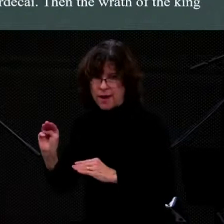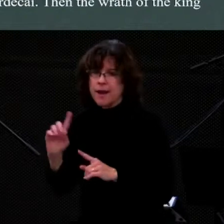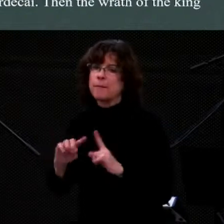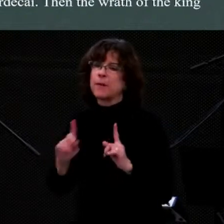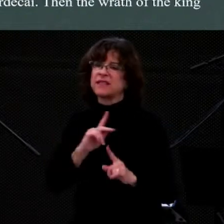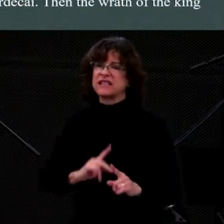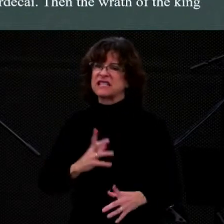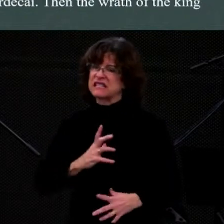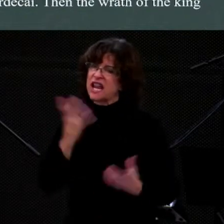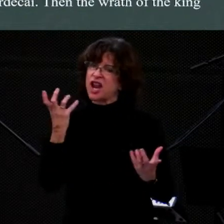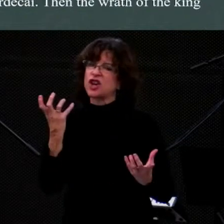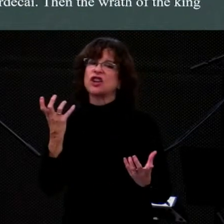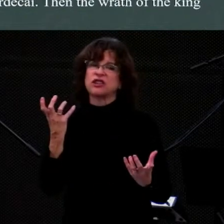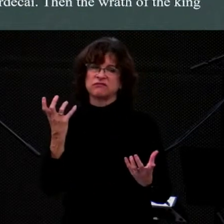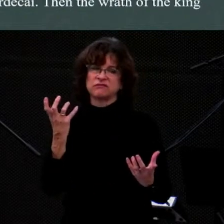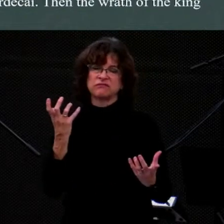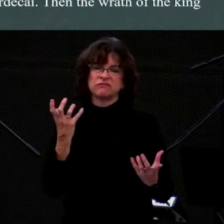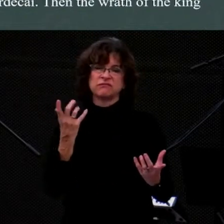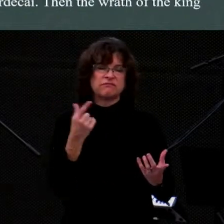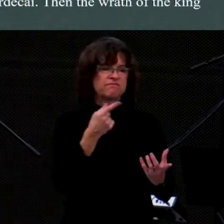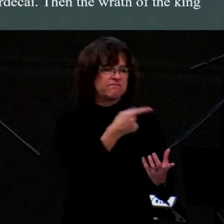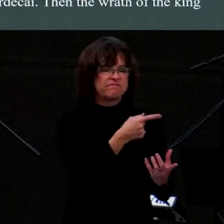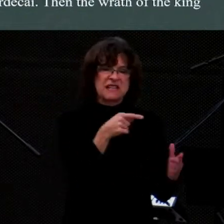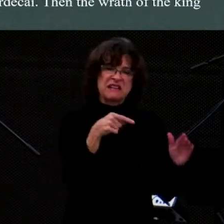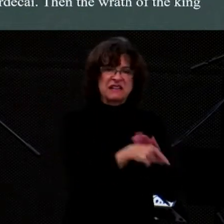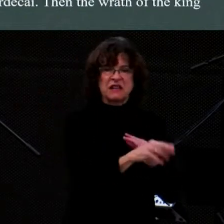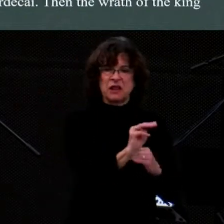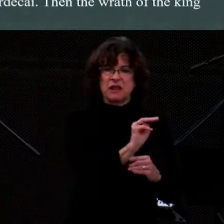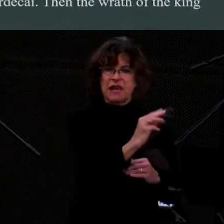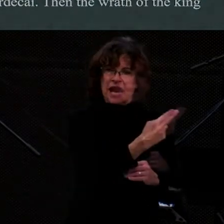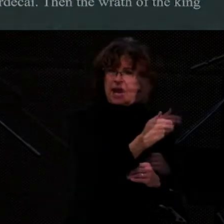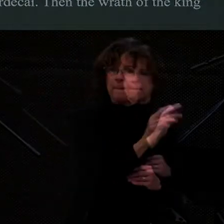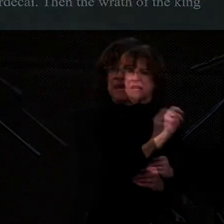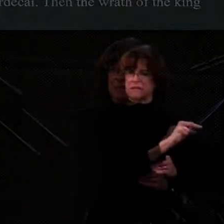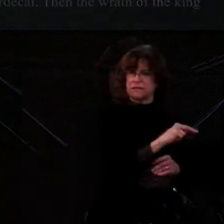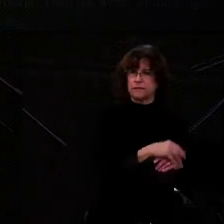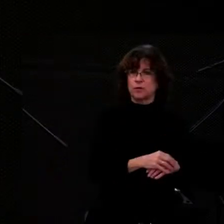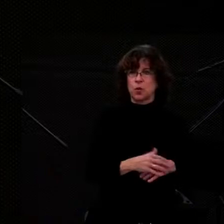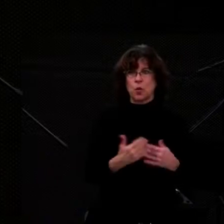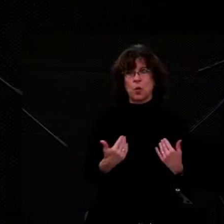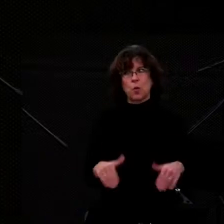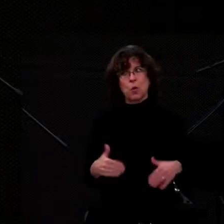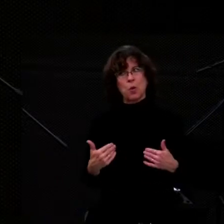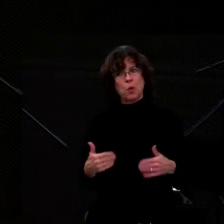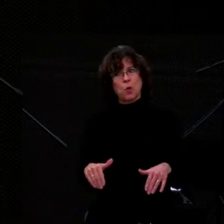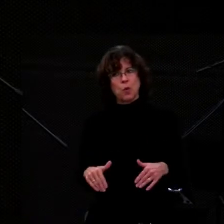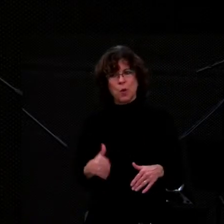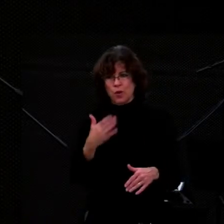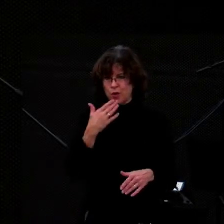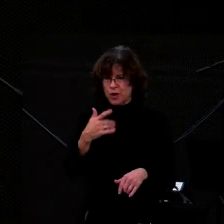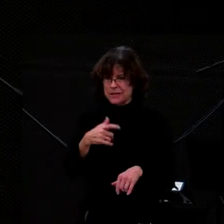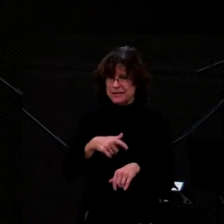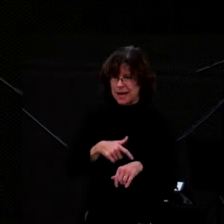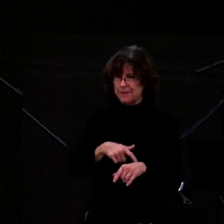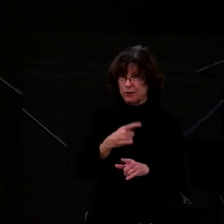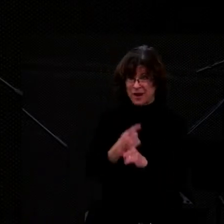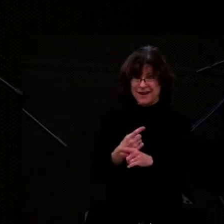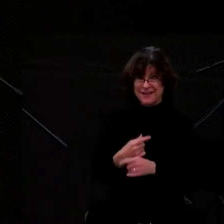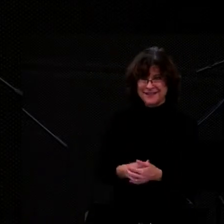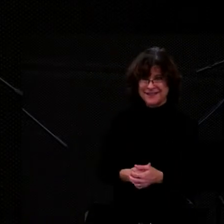king abated. Now, you couldn't have timed this stuff any better if you had planned it all